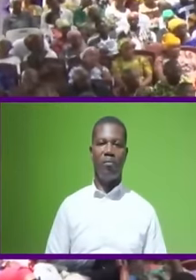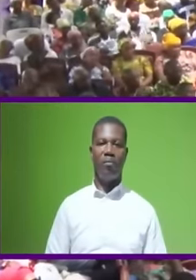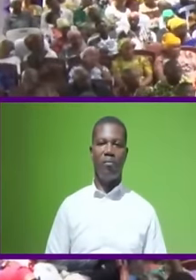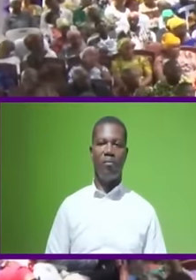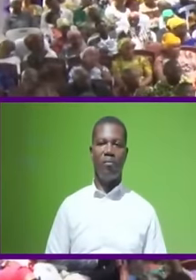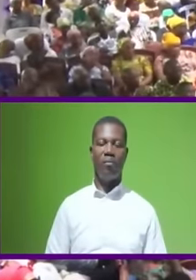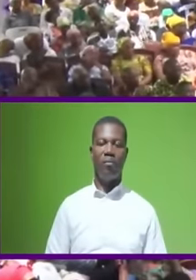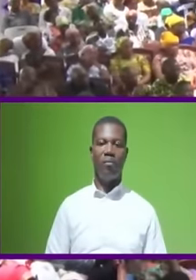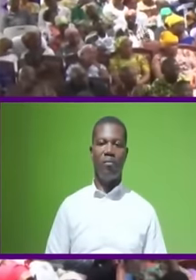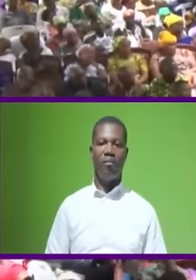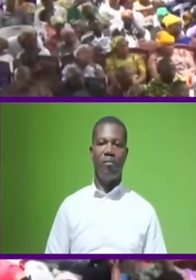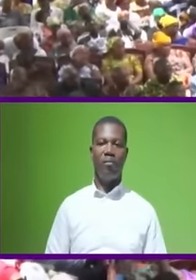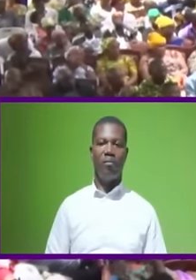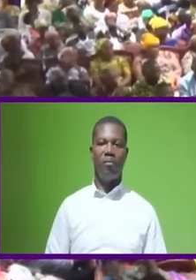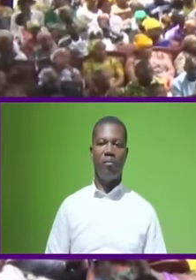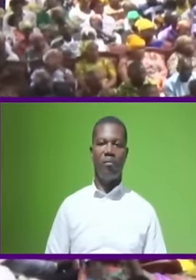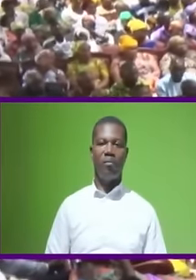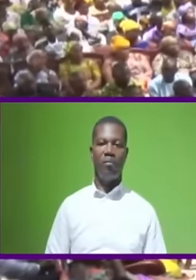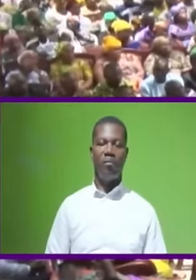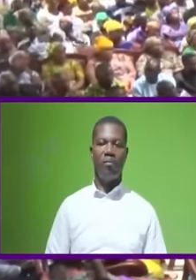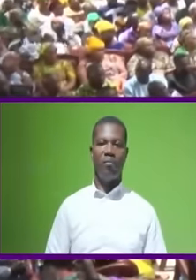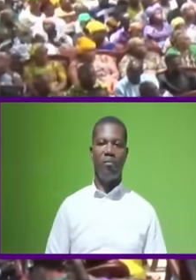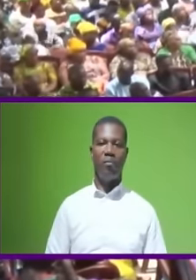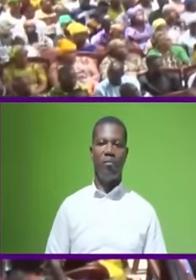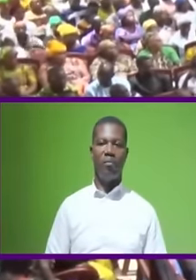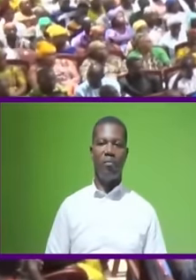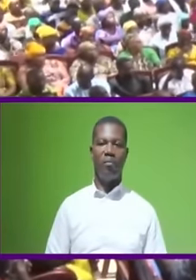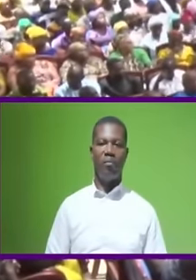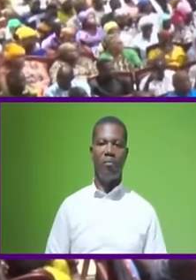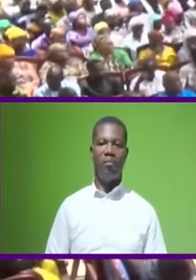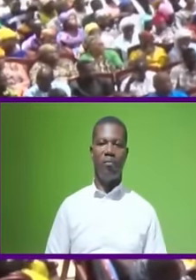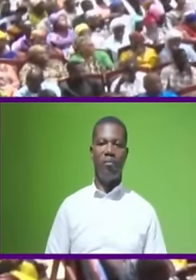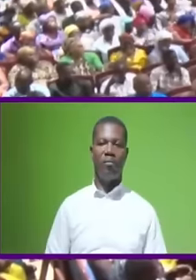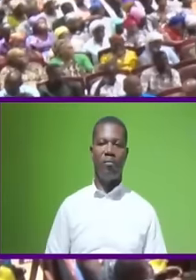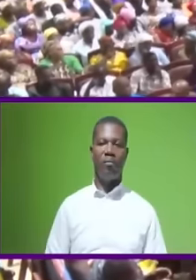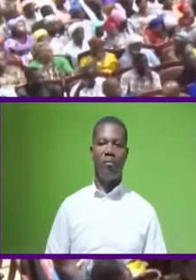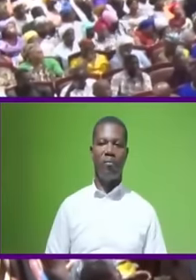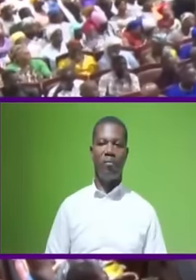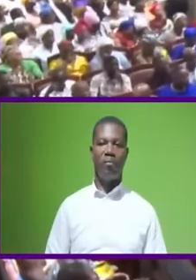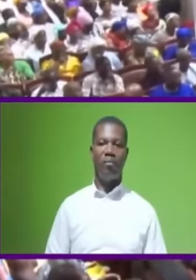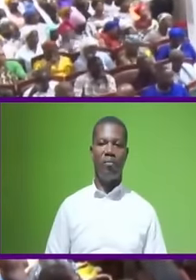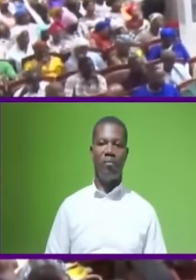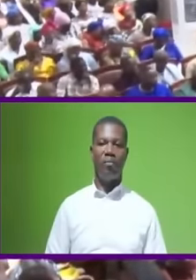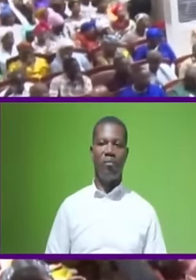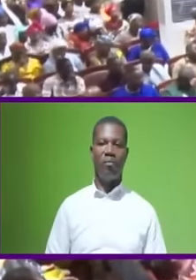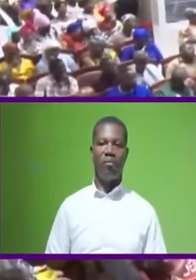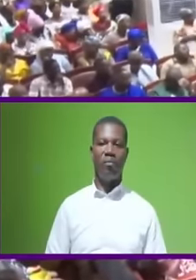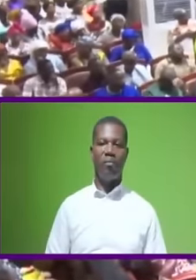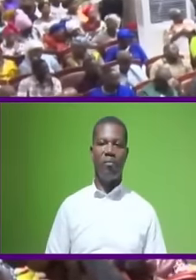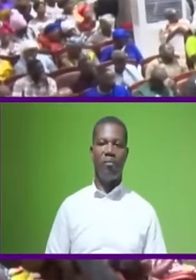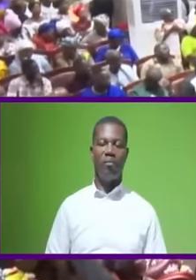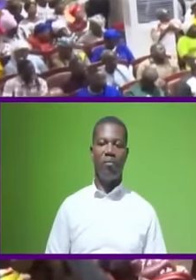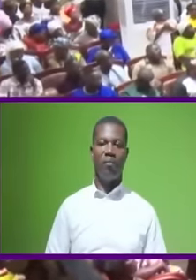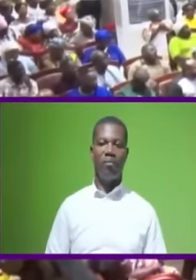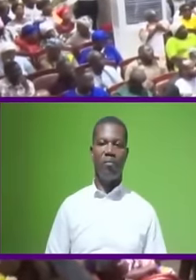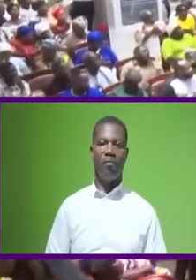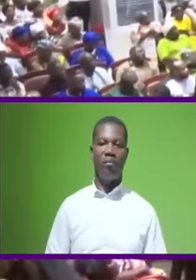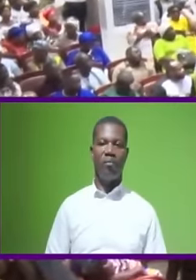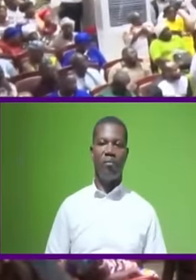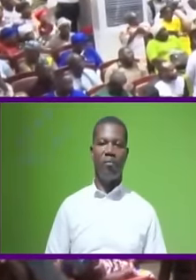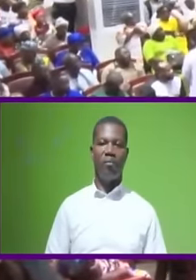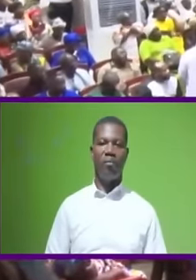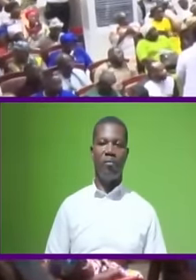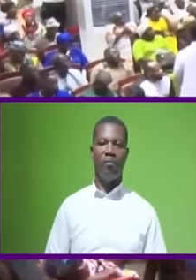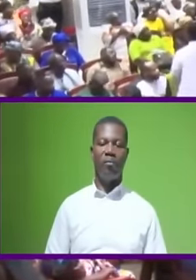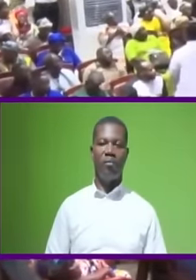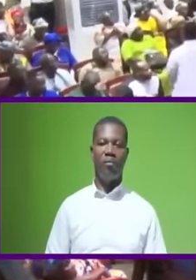offering, you will give appreciation or thanksgiving to God, you will shower money on me whilst I minister or sing. All this I should